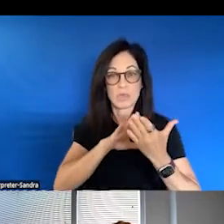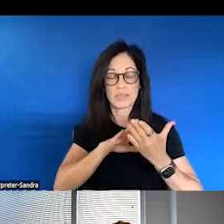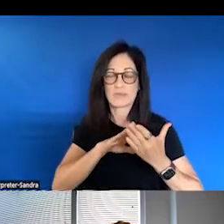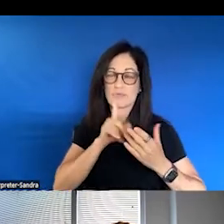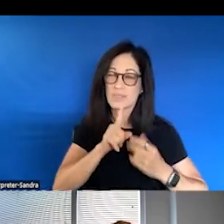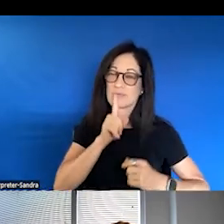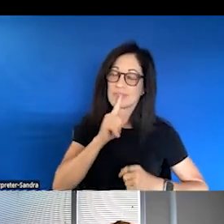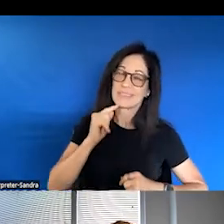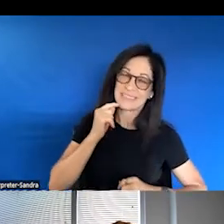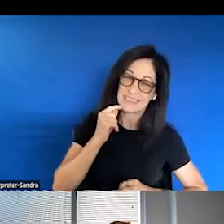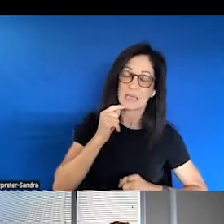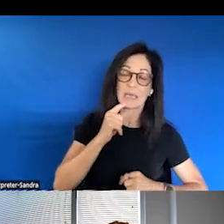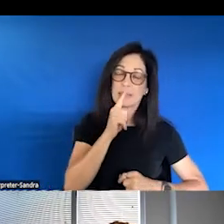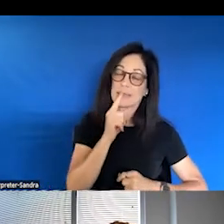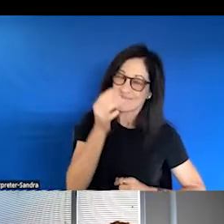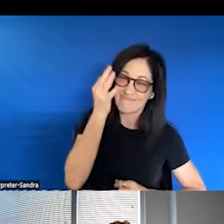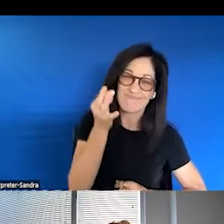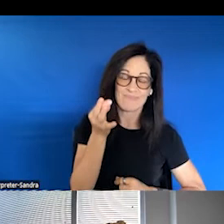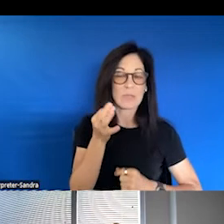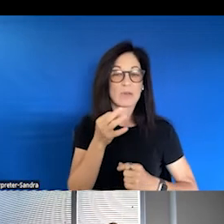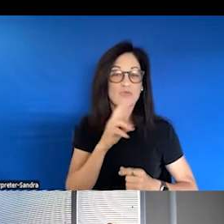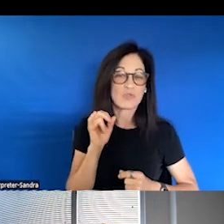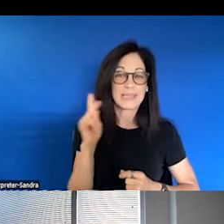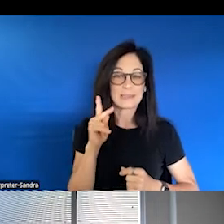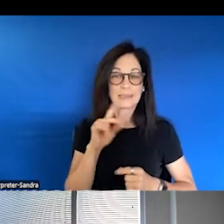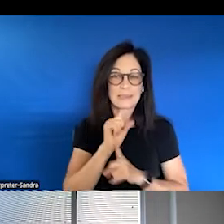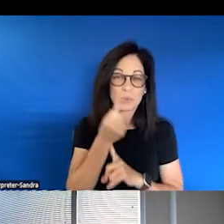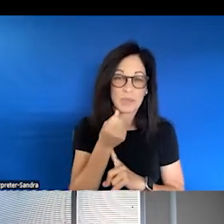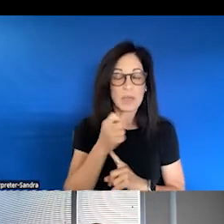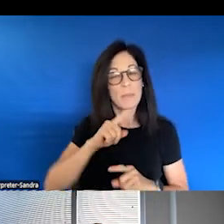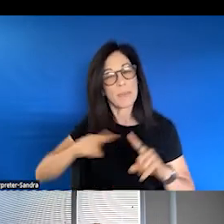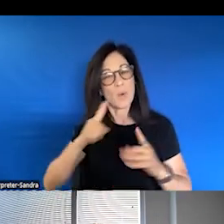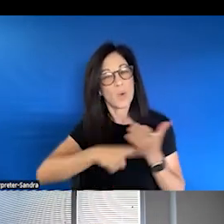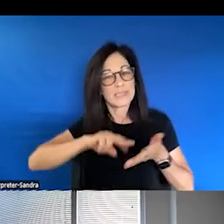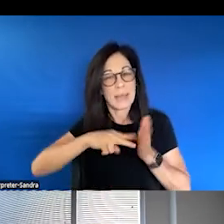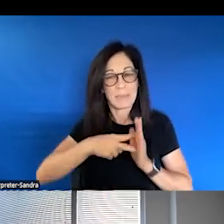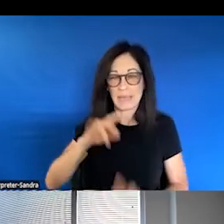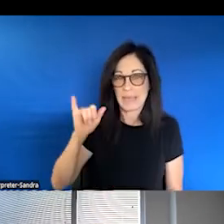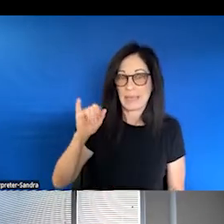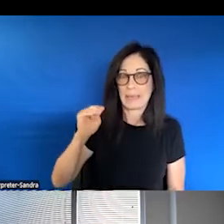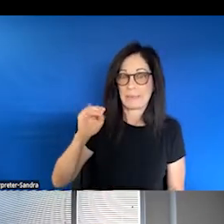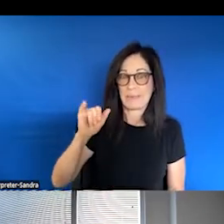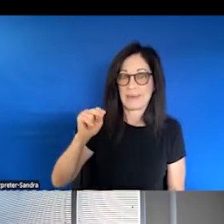very imminent risk situations in the moment. But what does imminent risk mean? What does it look like?